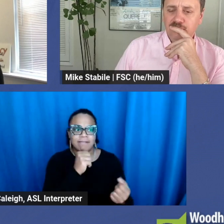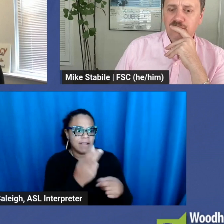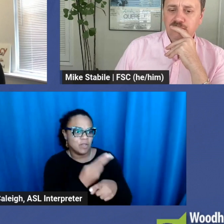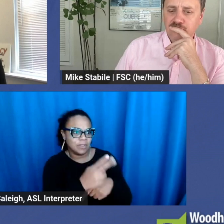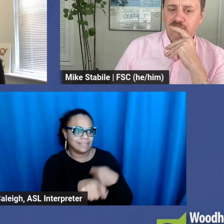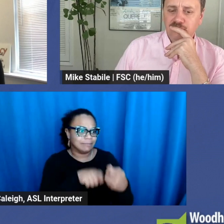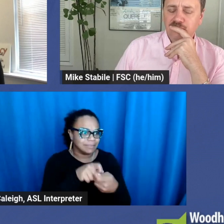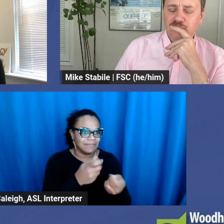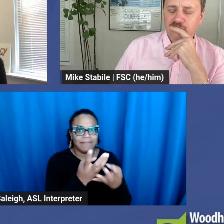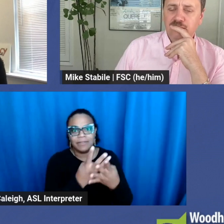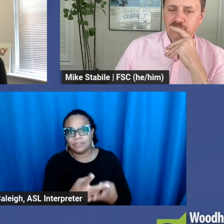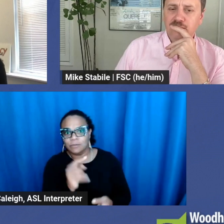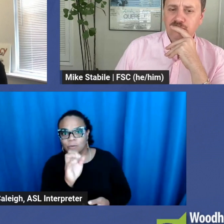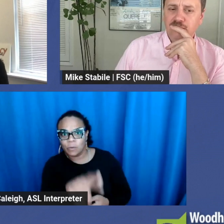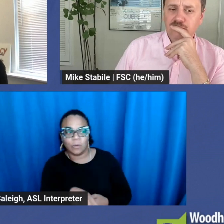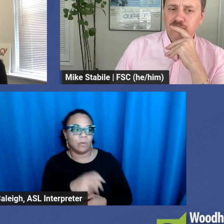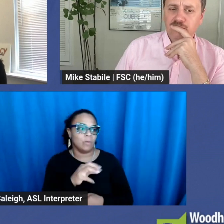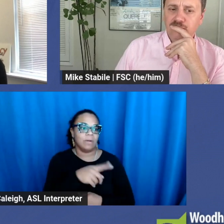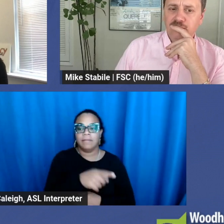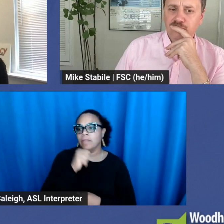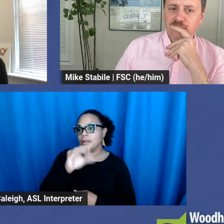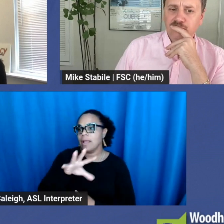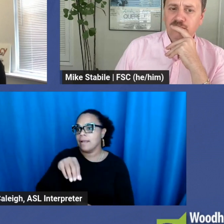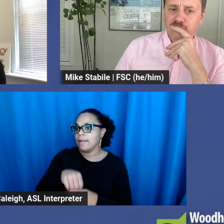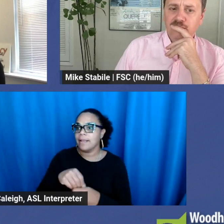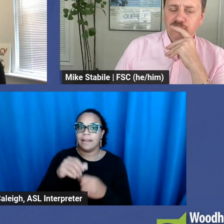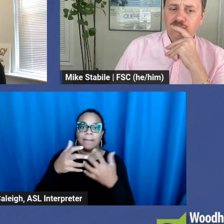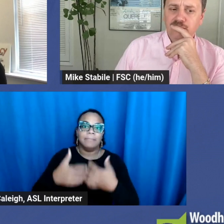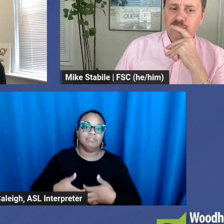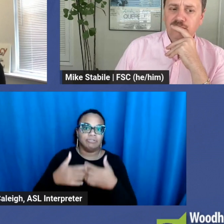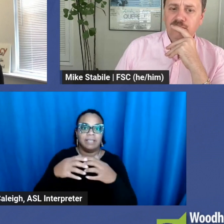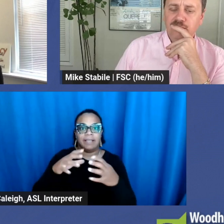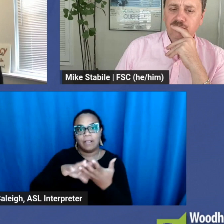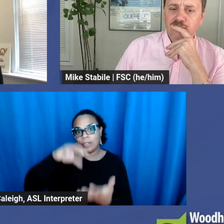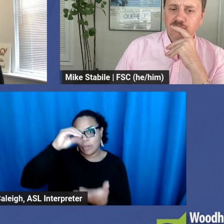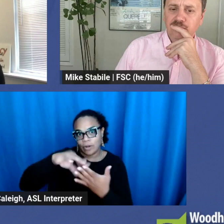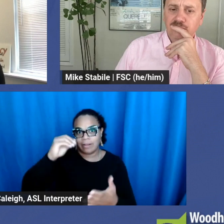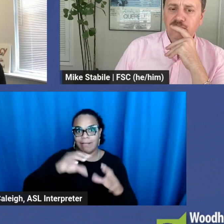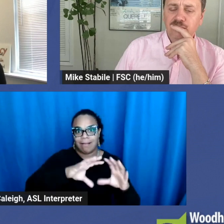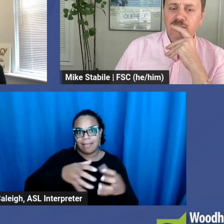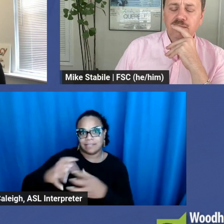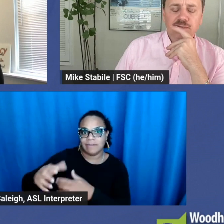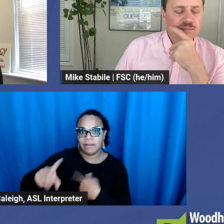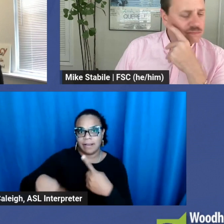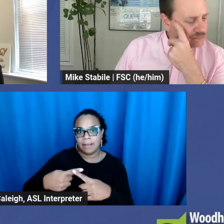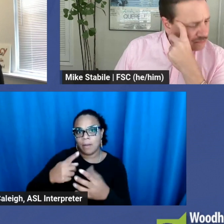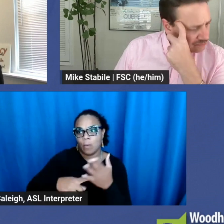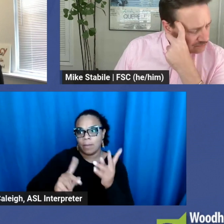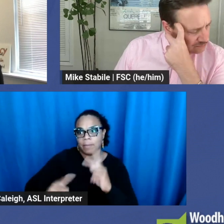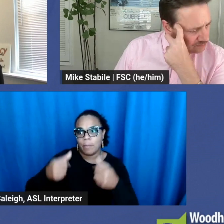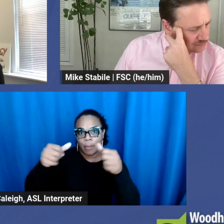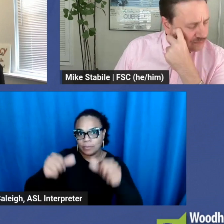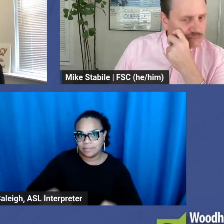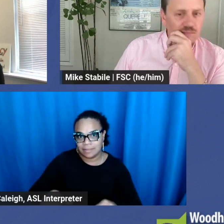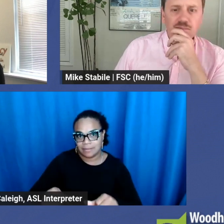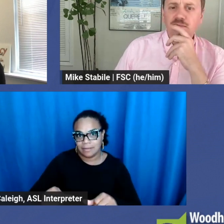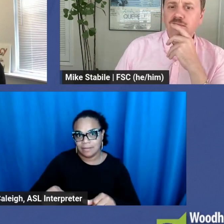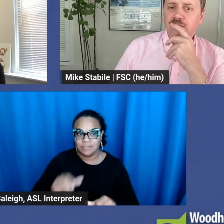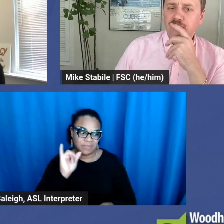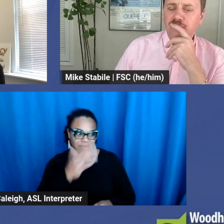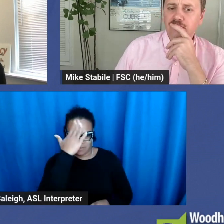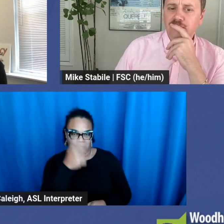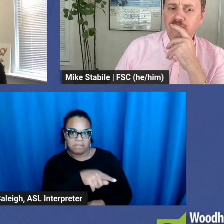in this kind of machine learning classifier, evaluation of what people are posting. And so that's why it didn't find and stop